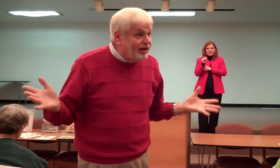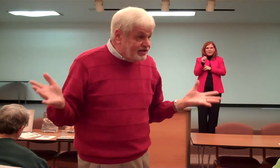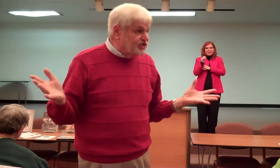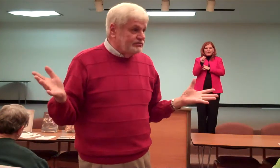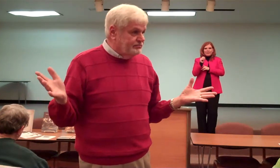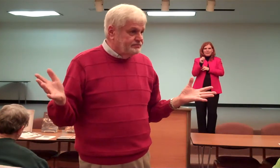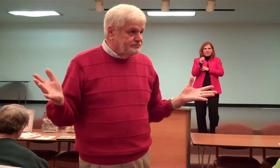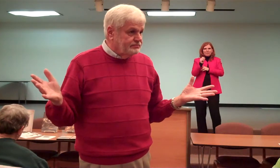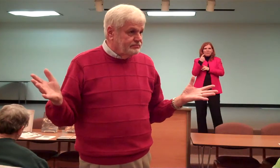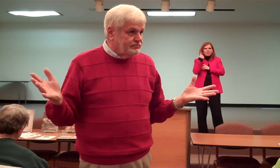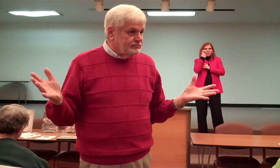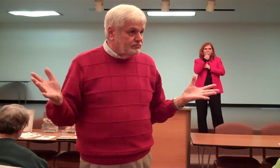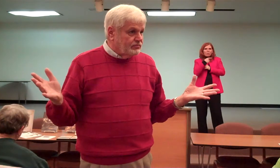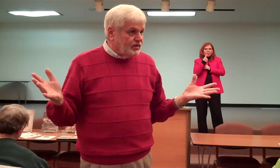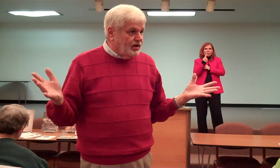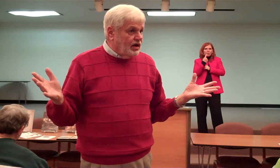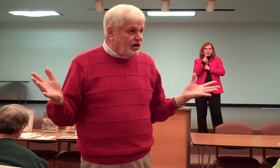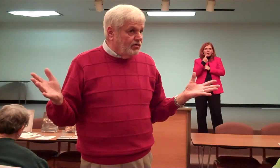complexion